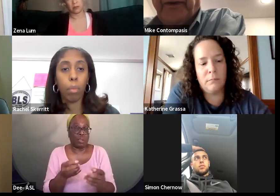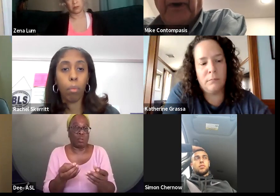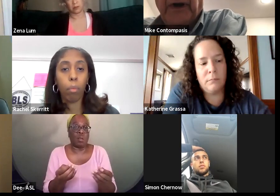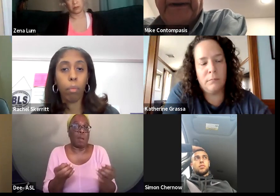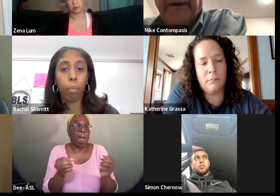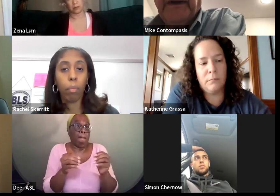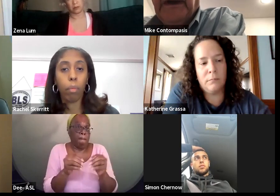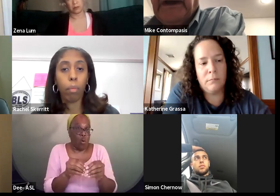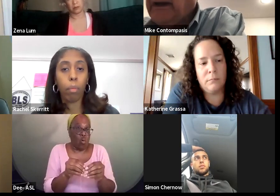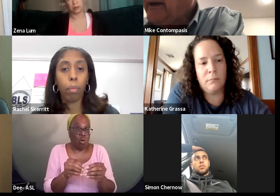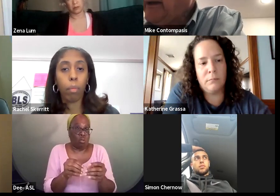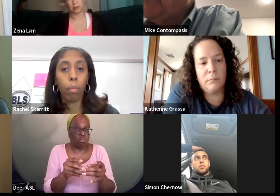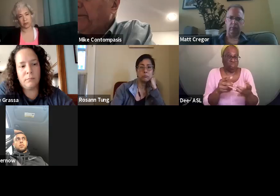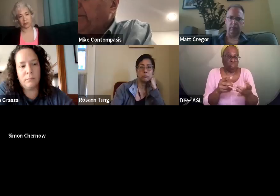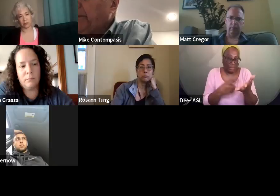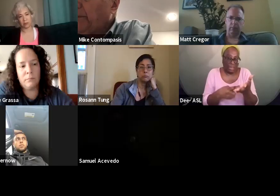vote on